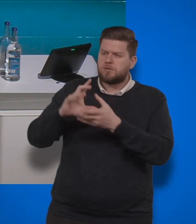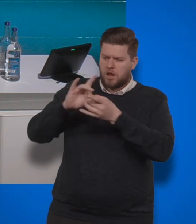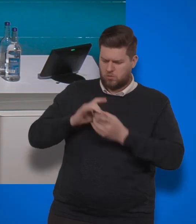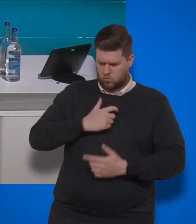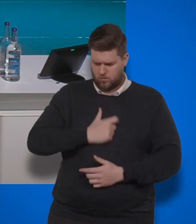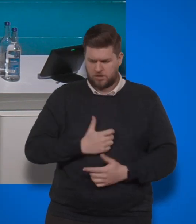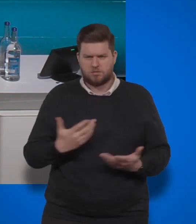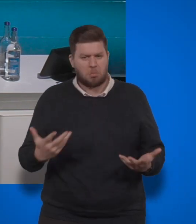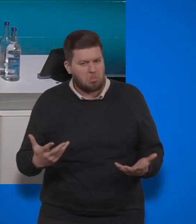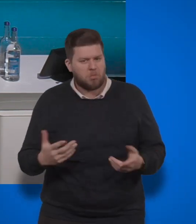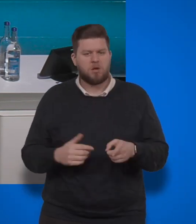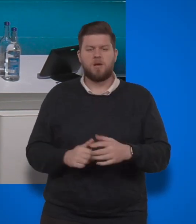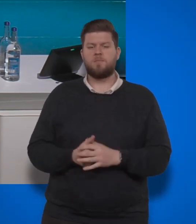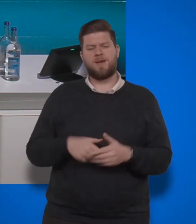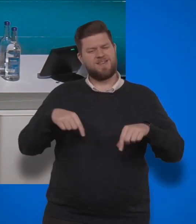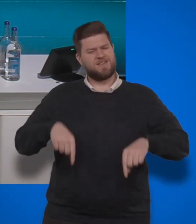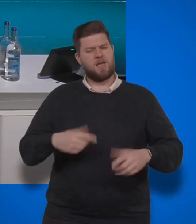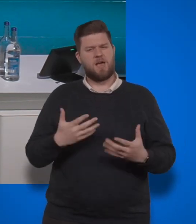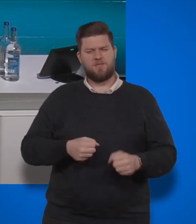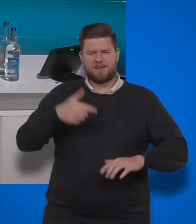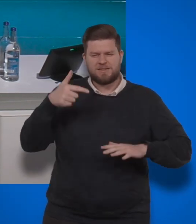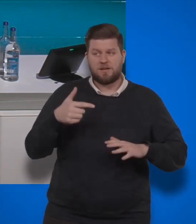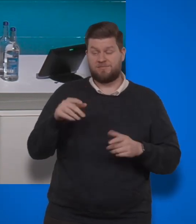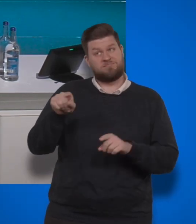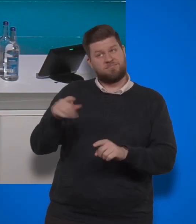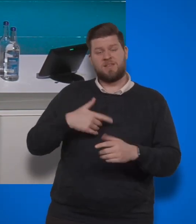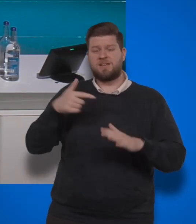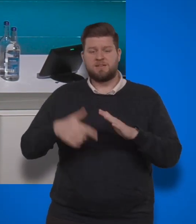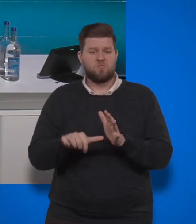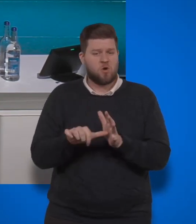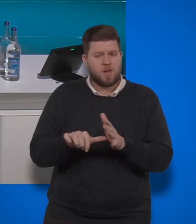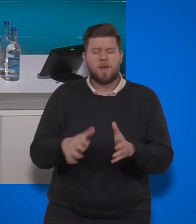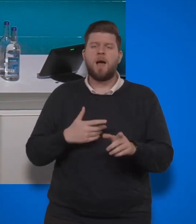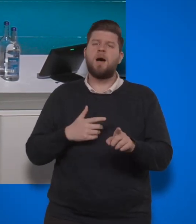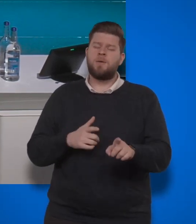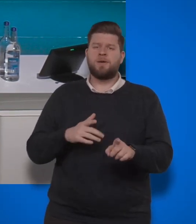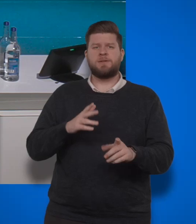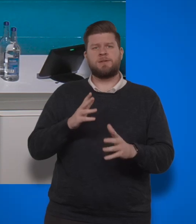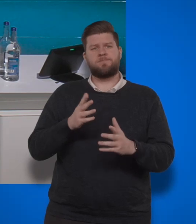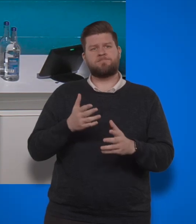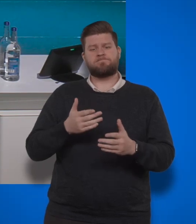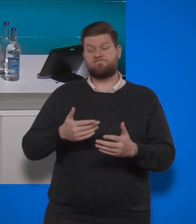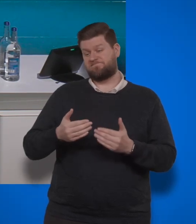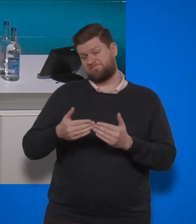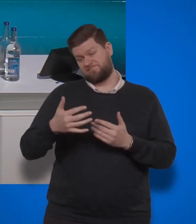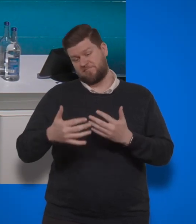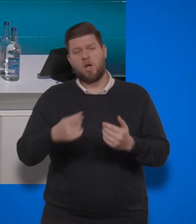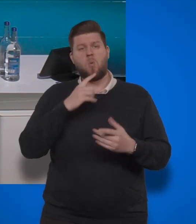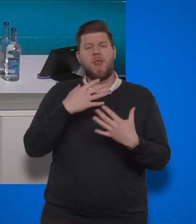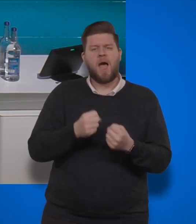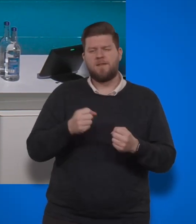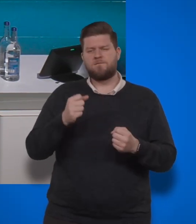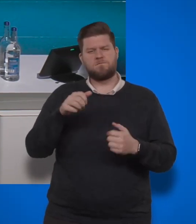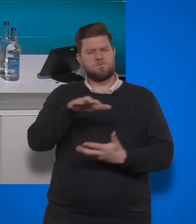And but here is a deep, deep problem, and that is before long we're going to have